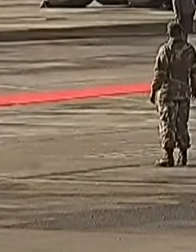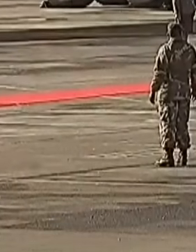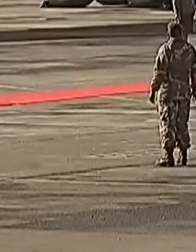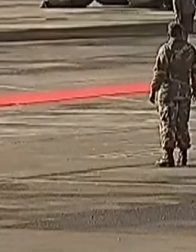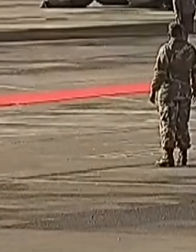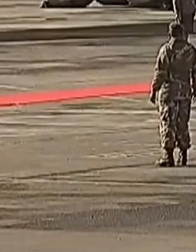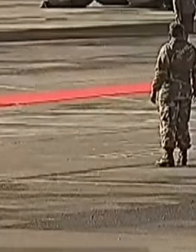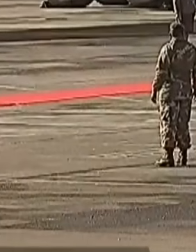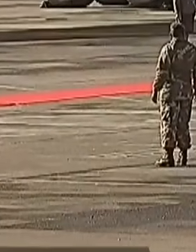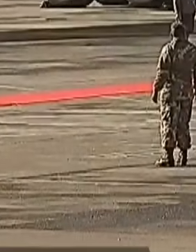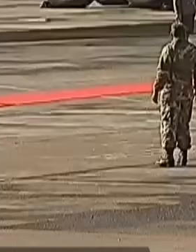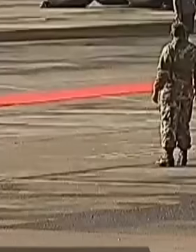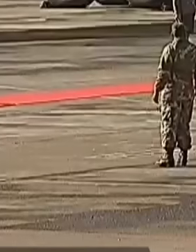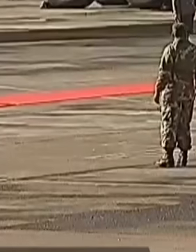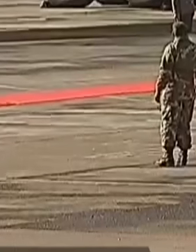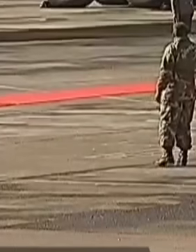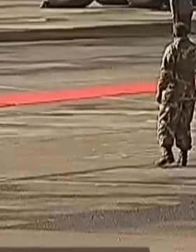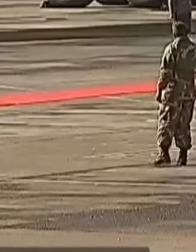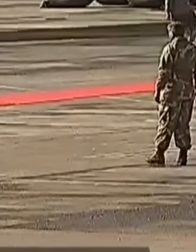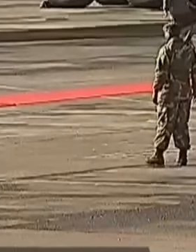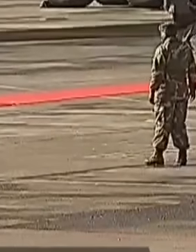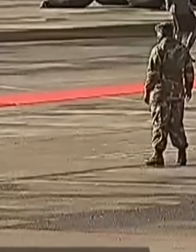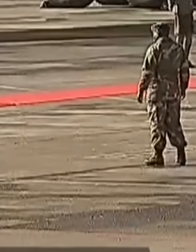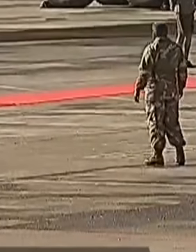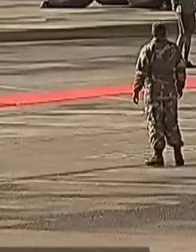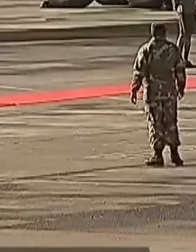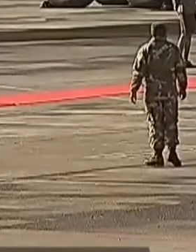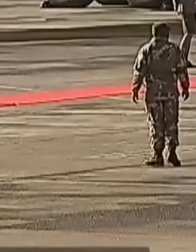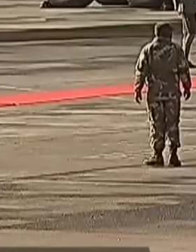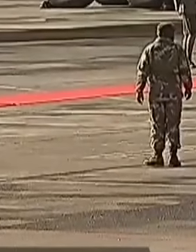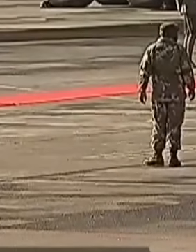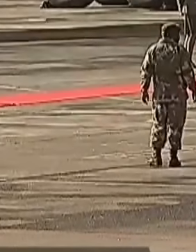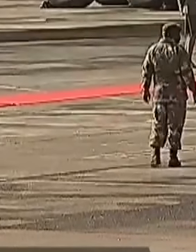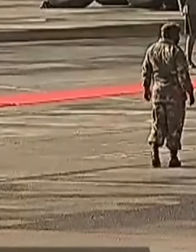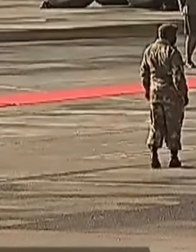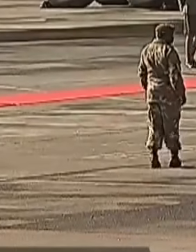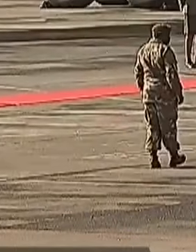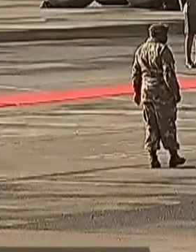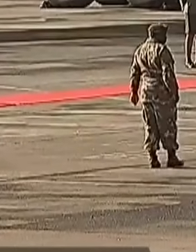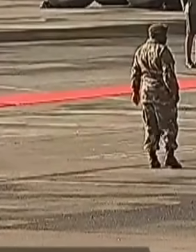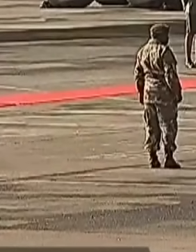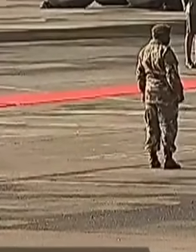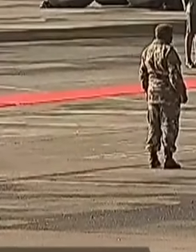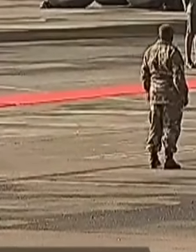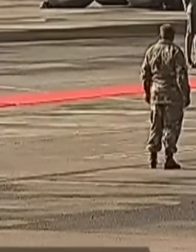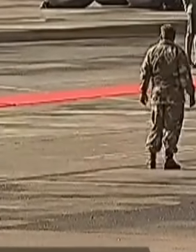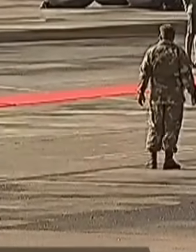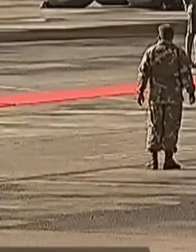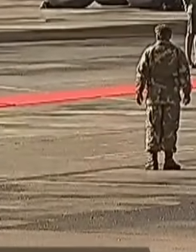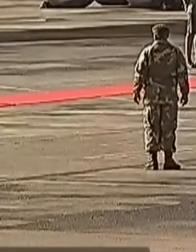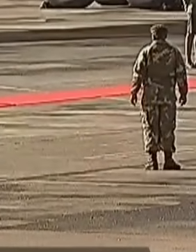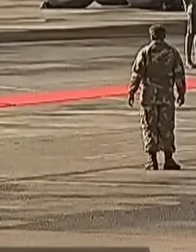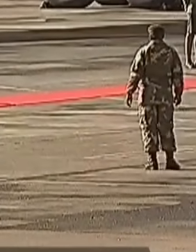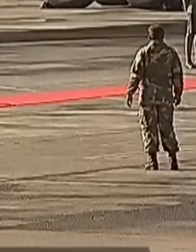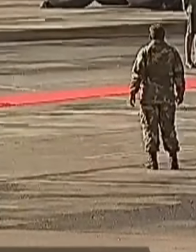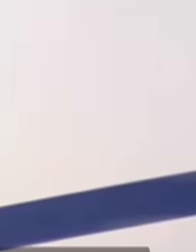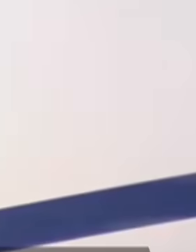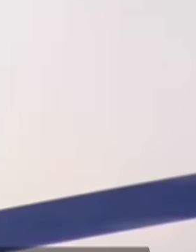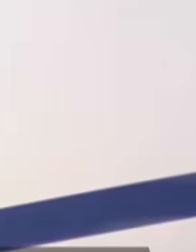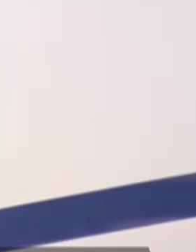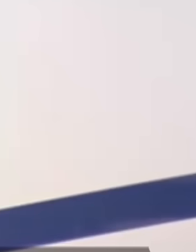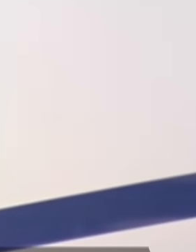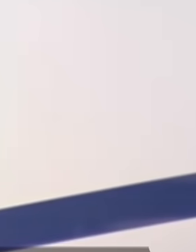received by the Deputy Minister of Durko, Mr. Alvin Boertes, is